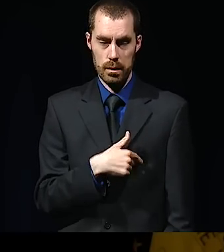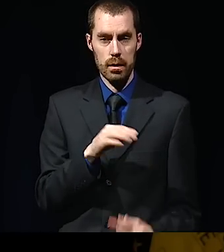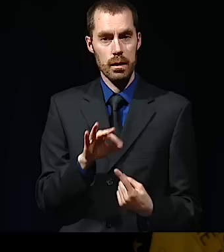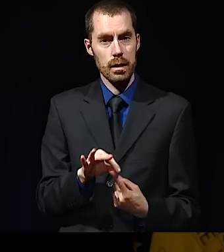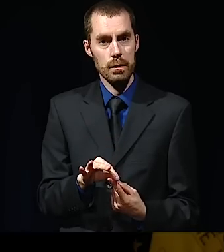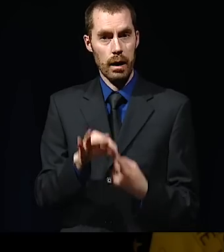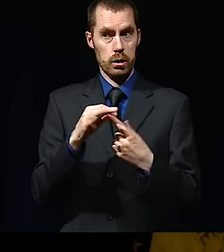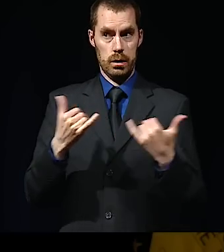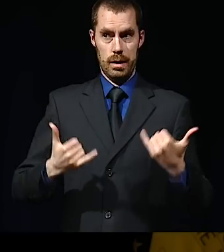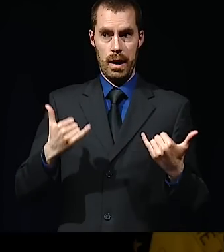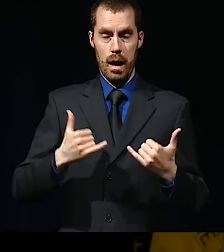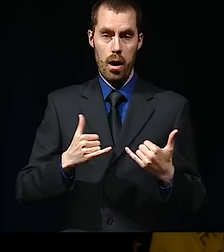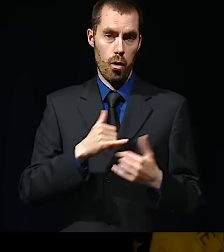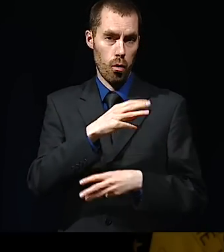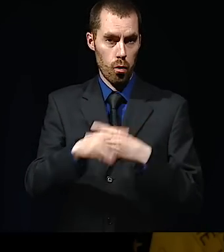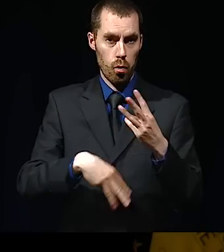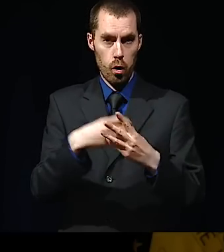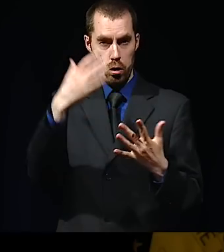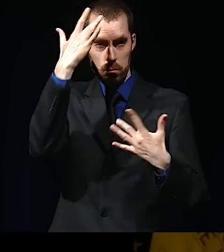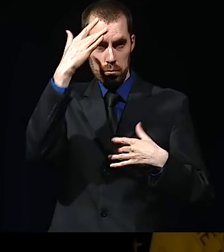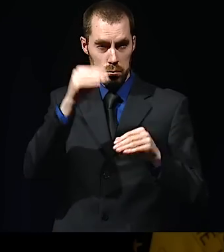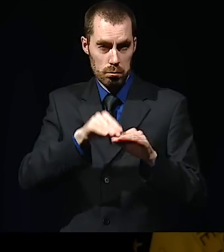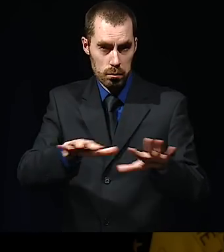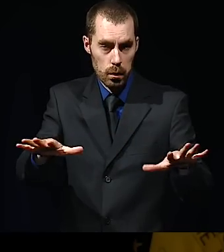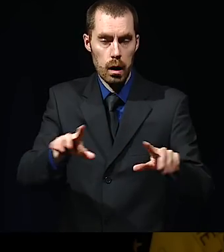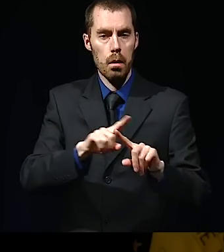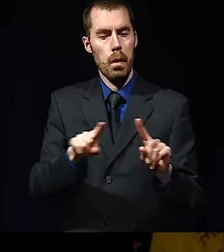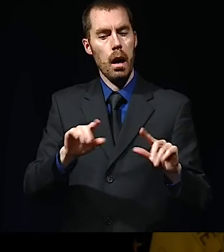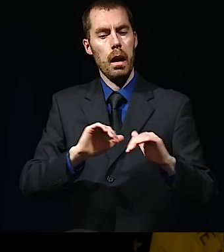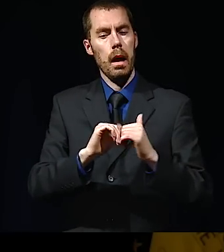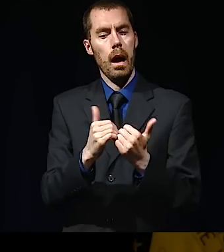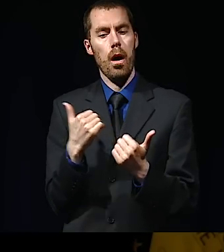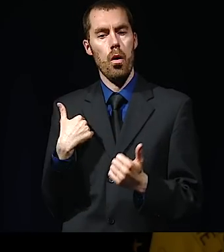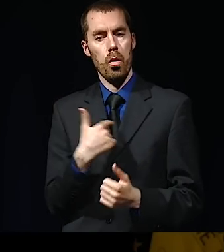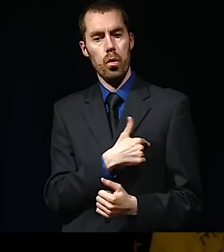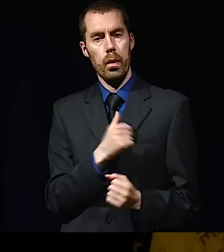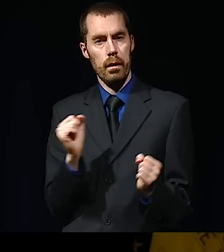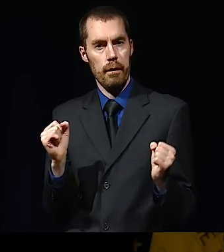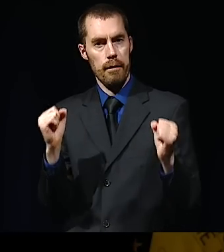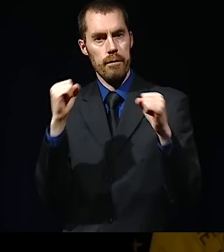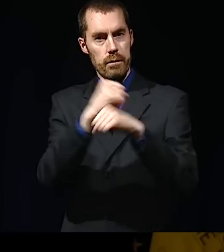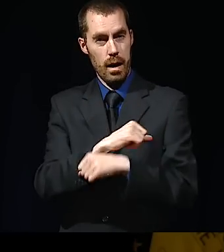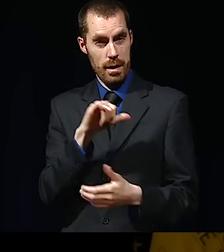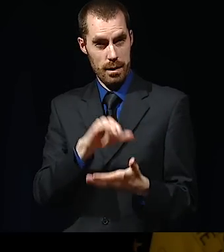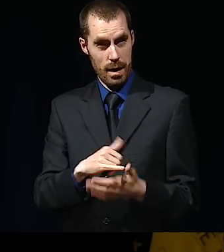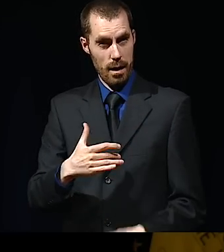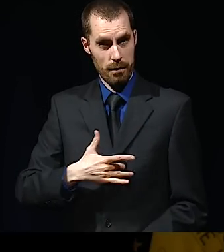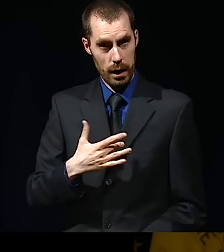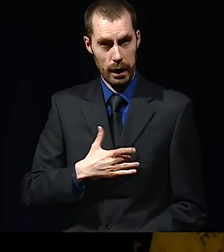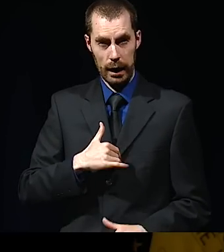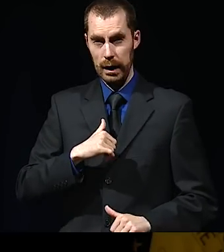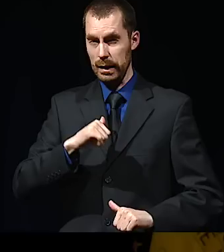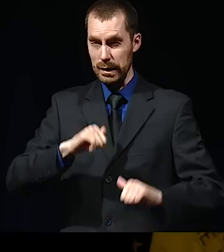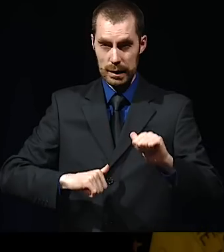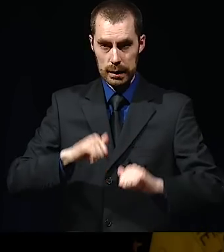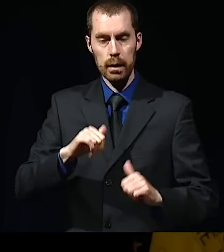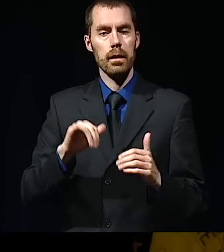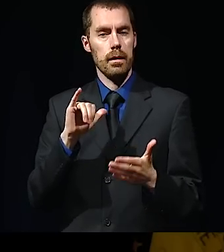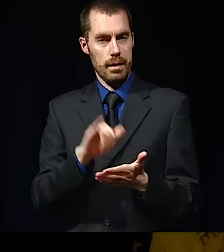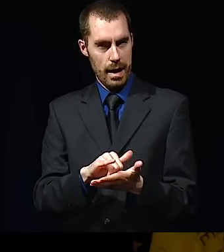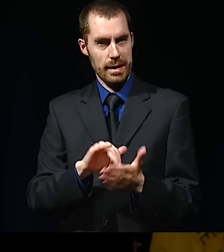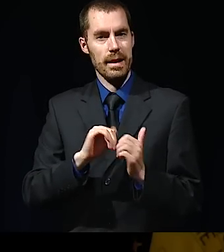of a global pandemic. But how we choose to fight the uncomfortable feeling of uncertainty is how we become